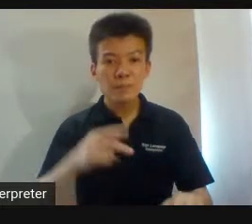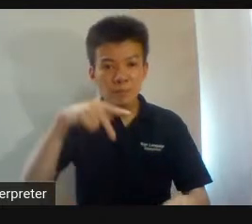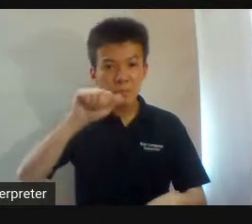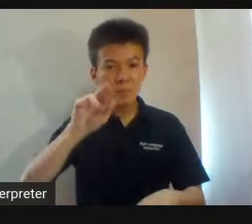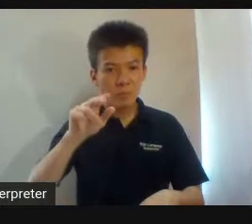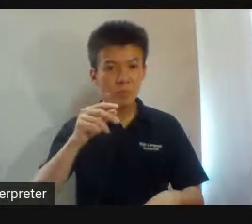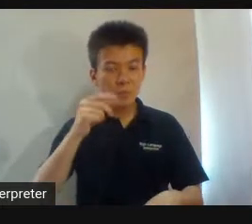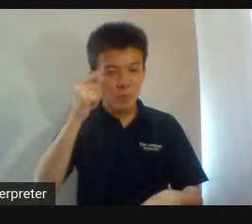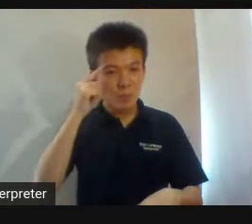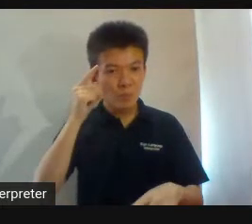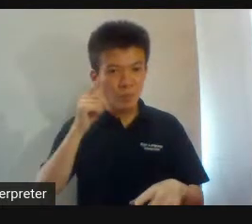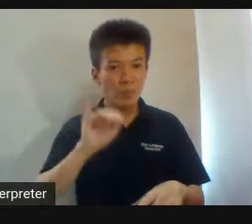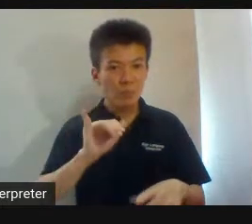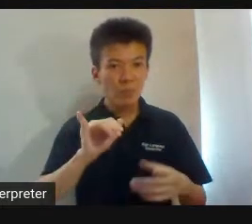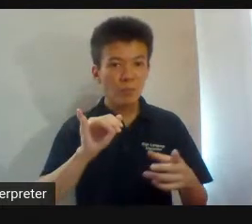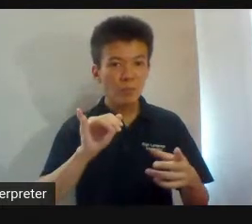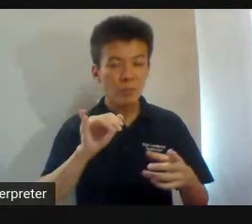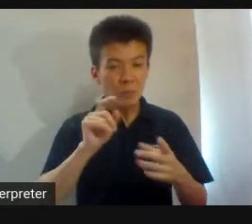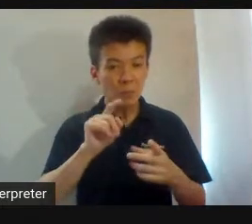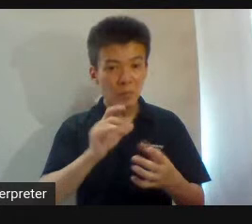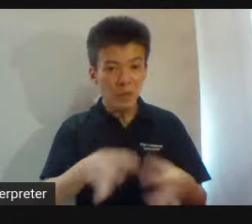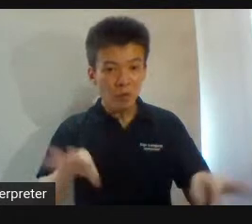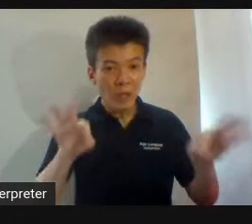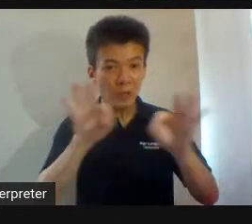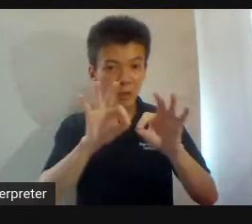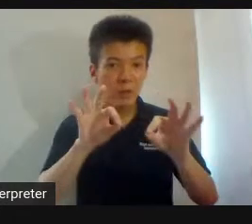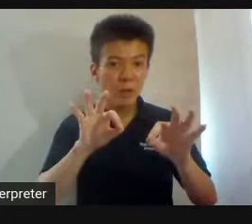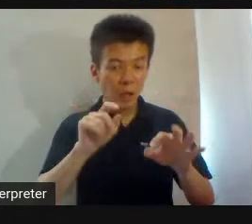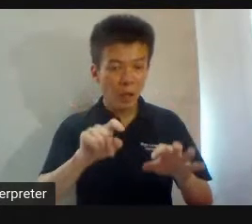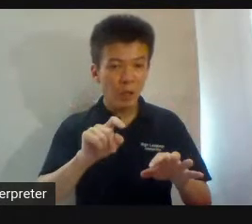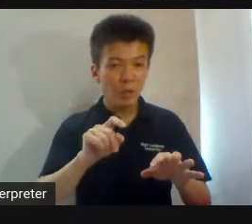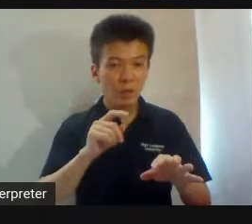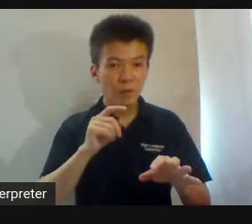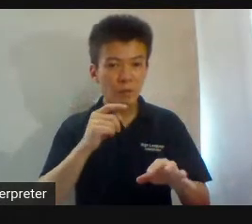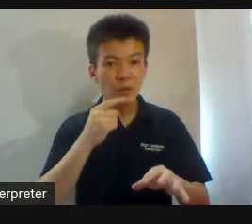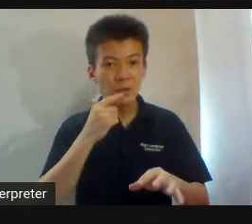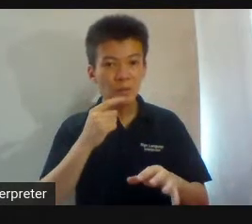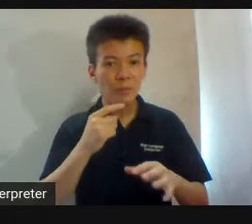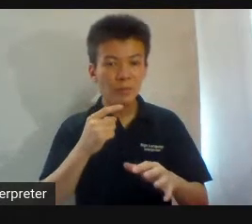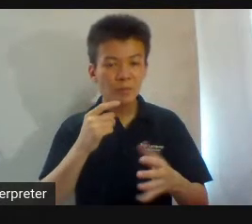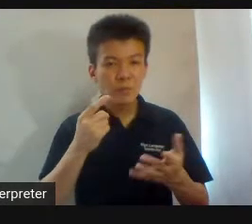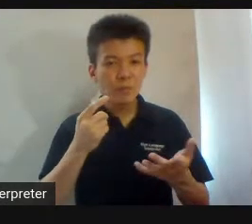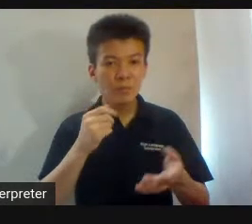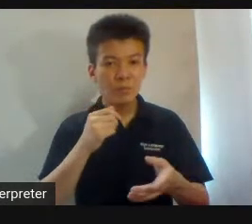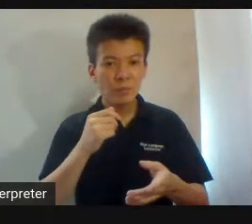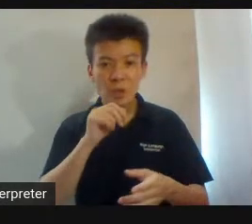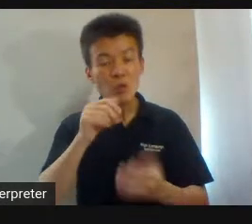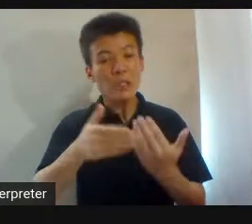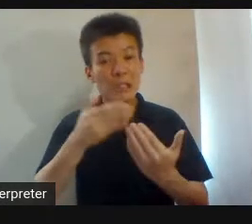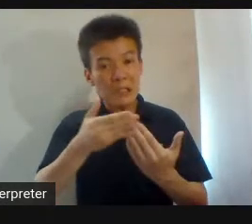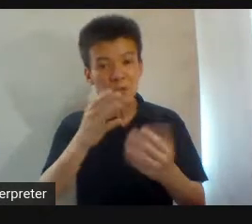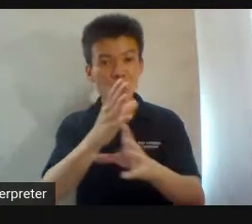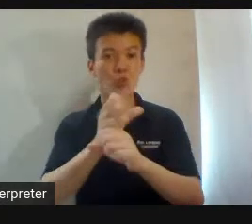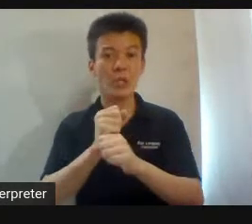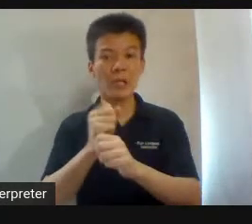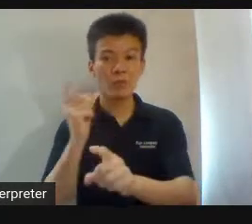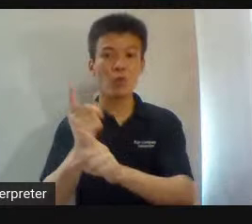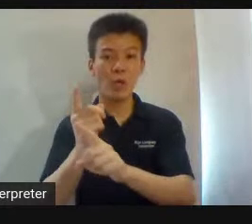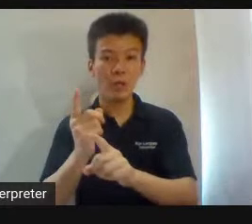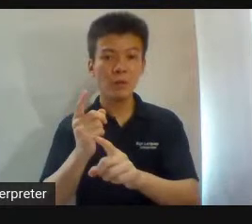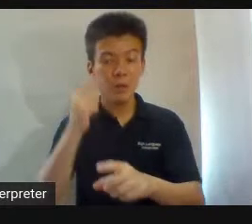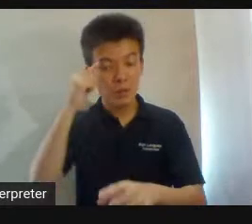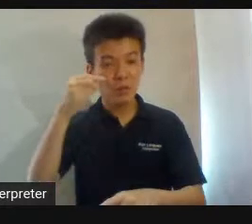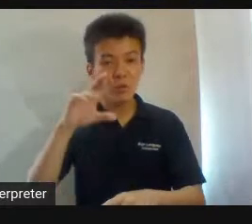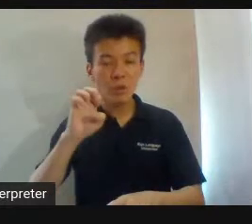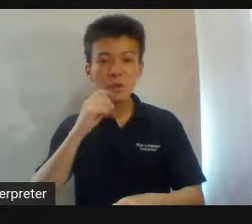mean, it's absolutely vital, and I kind of caveat that with saying that it's not easy to get right. I think Grace